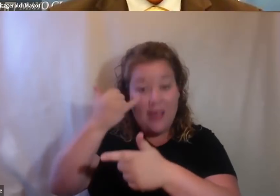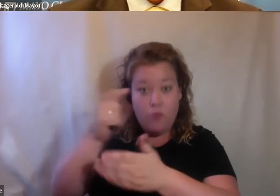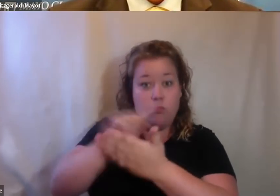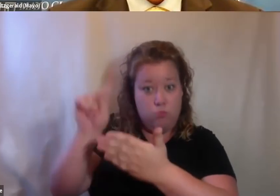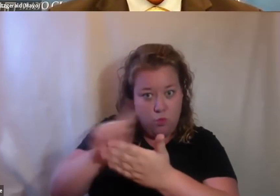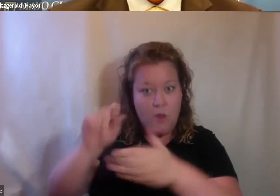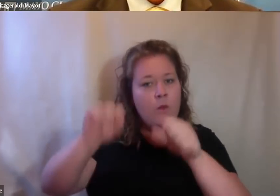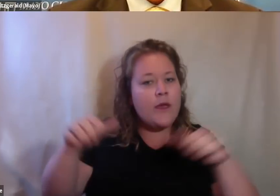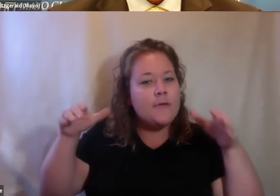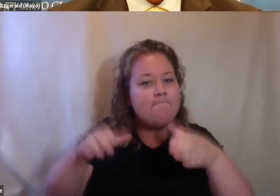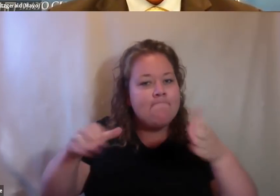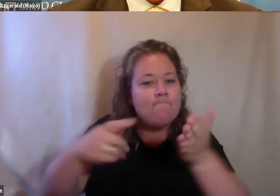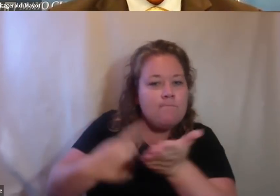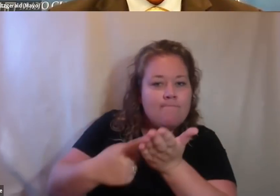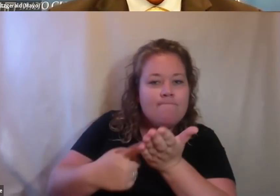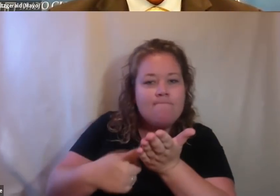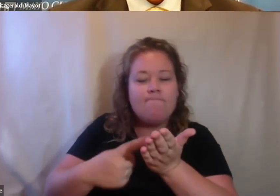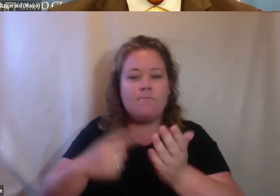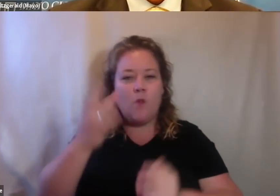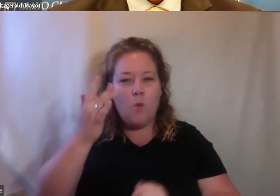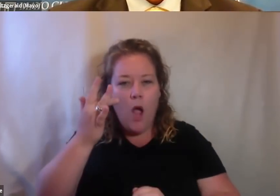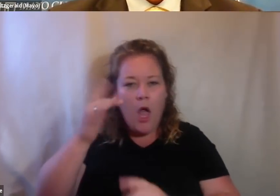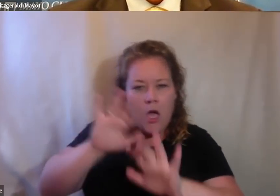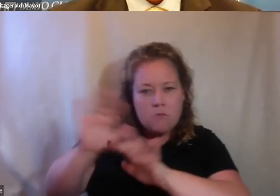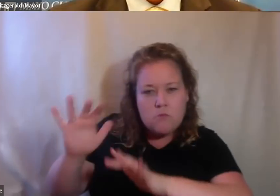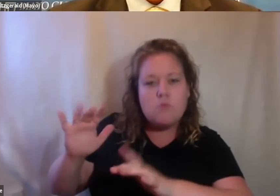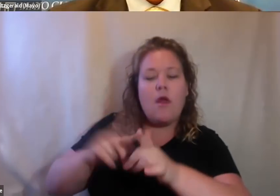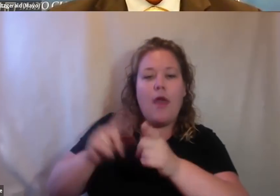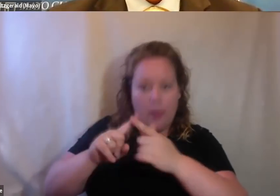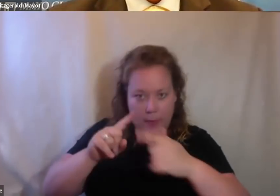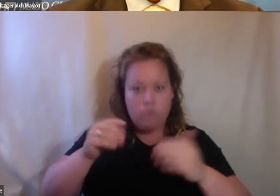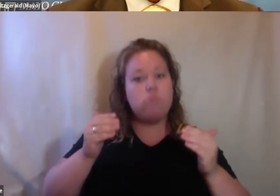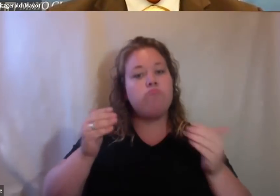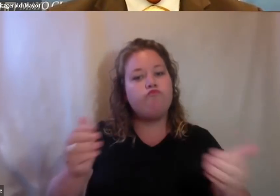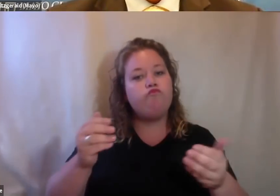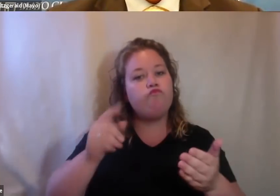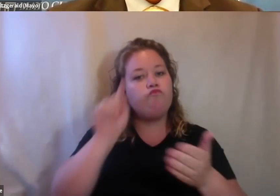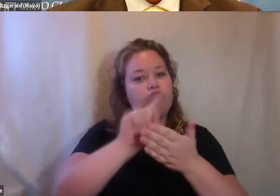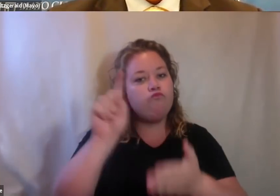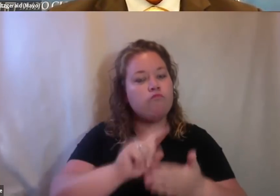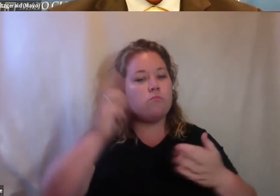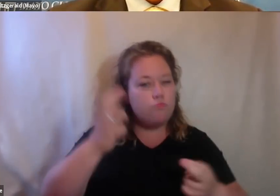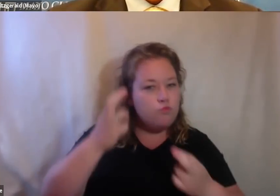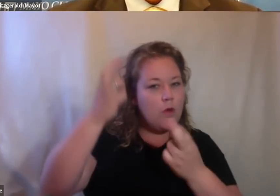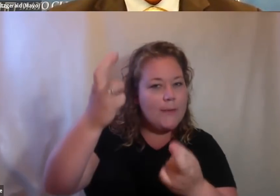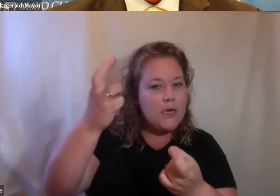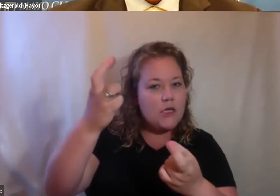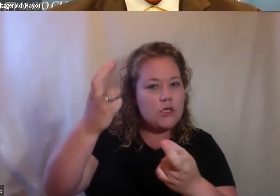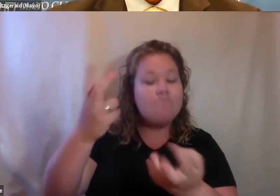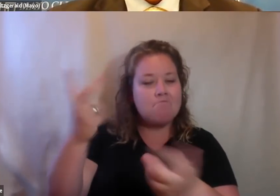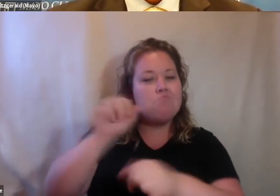deliberate, and it gives us some flexibility to make sure those recommendations are right. And I'm really confident that doing this together, we're going to ultimately end up with a better product that